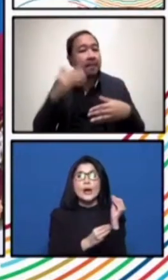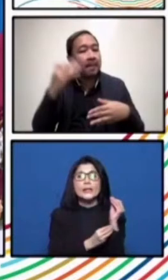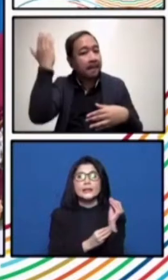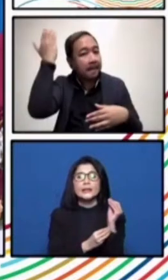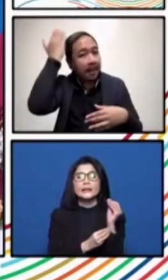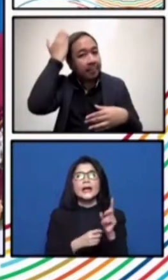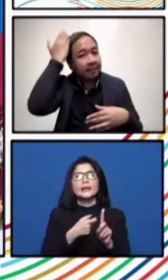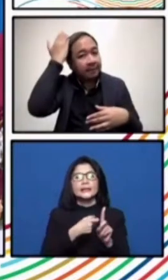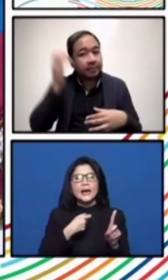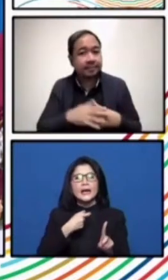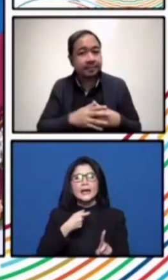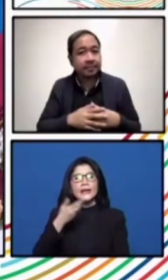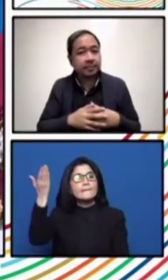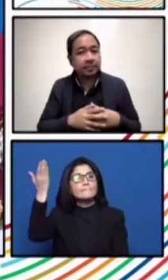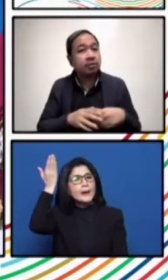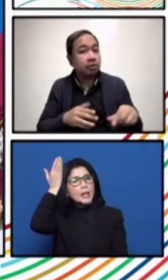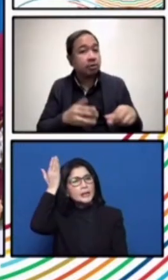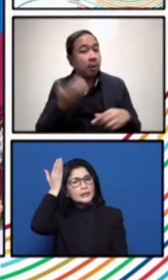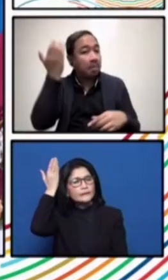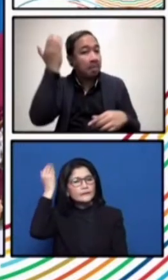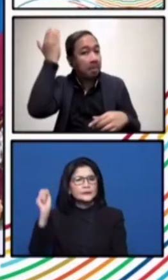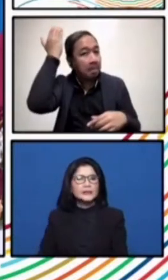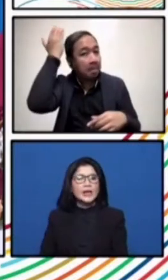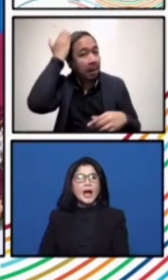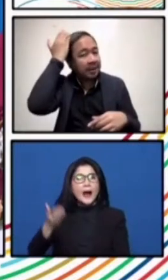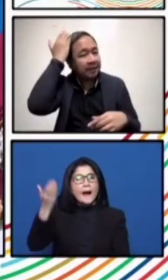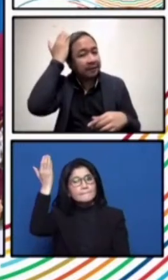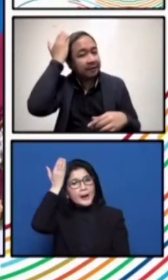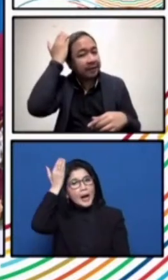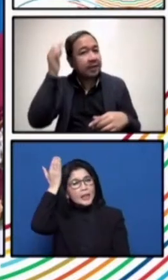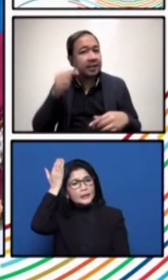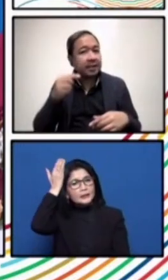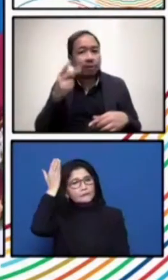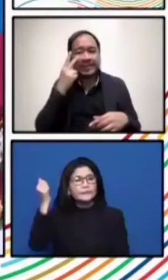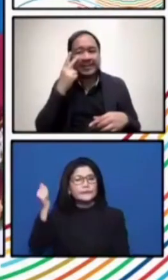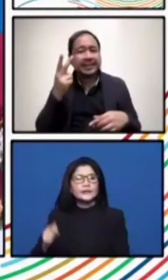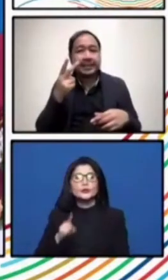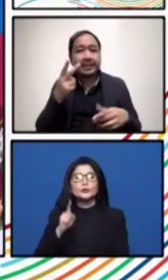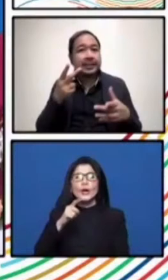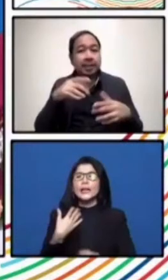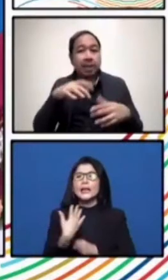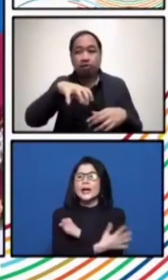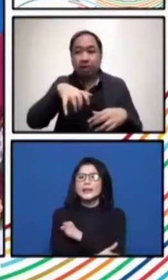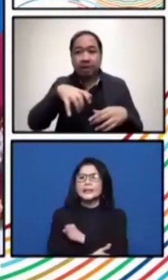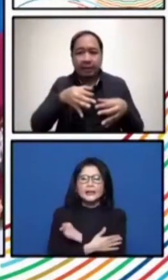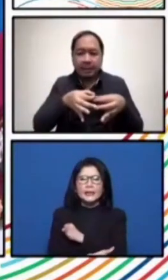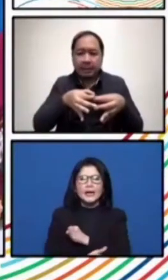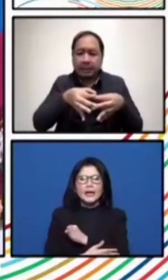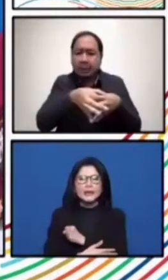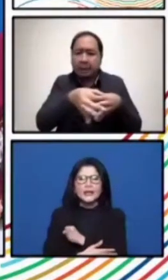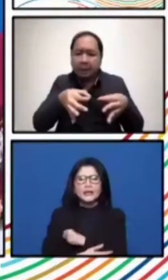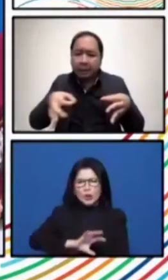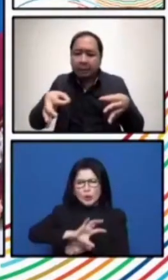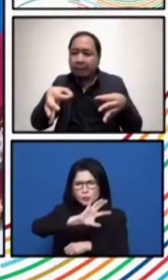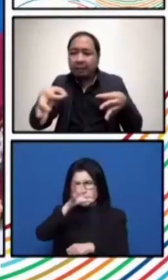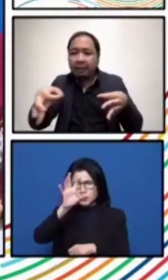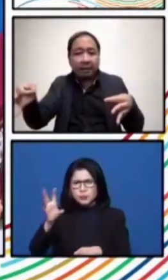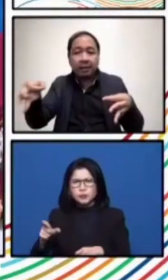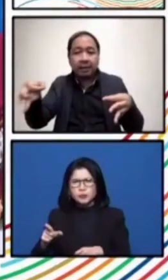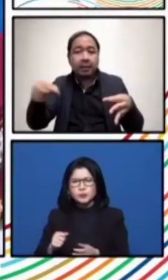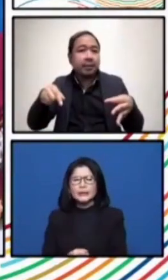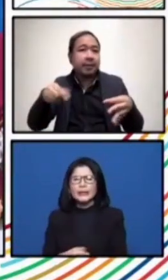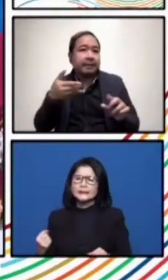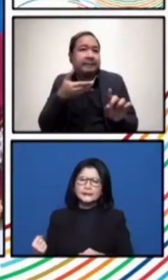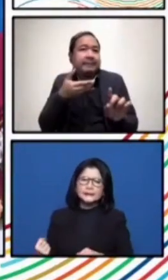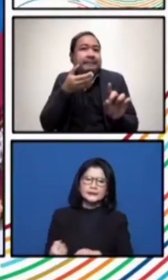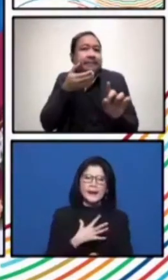Maldives is one of the world's most geographical dispersed country and is significantly affected